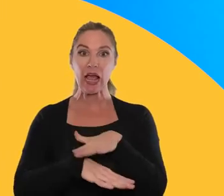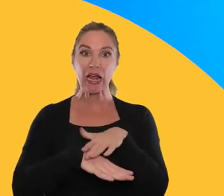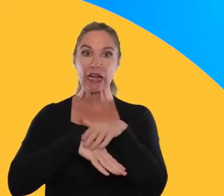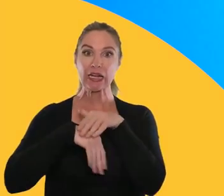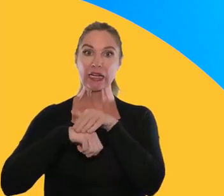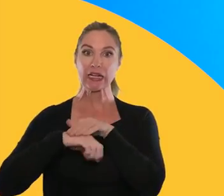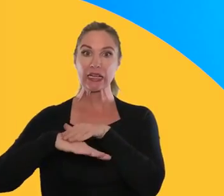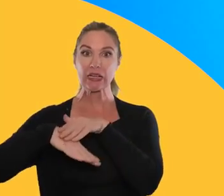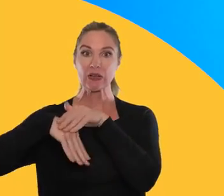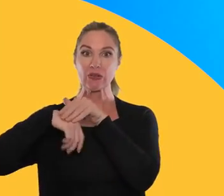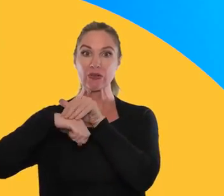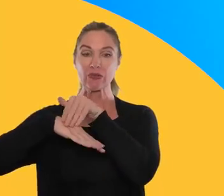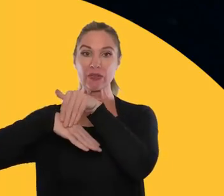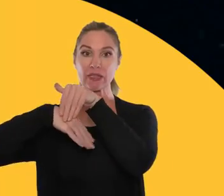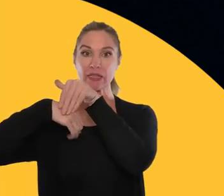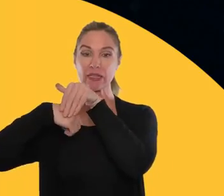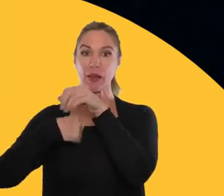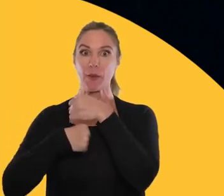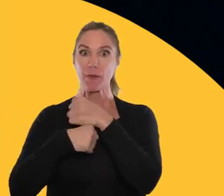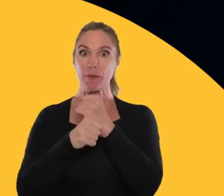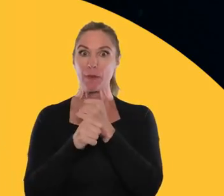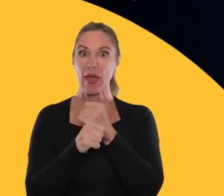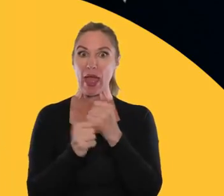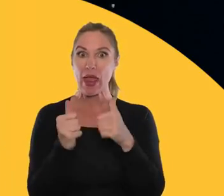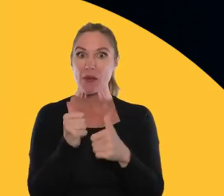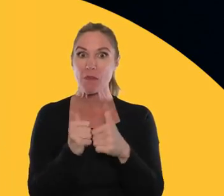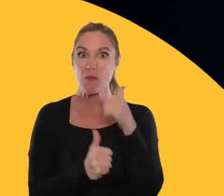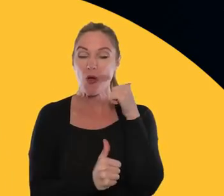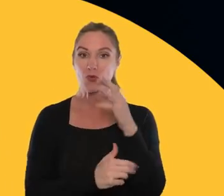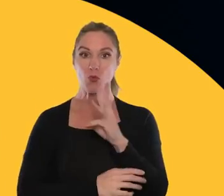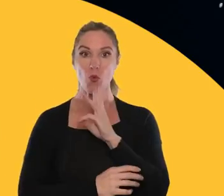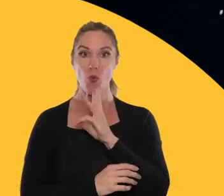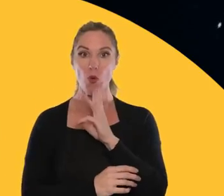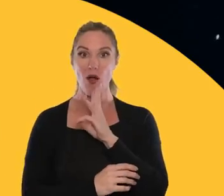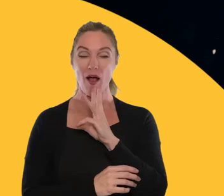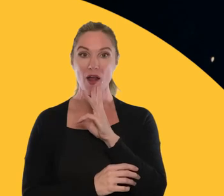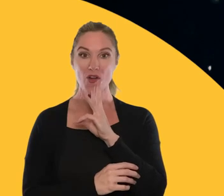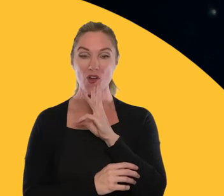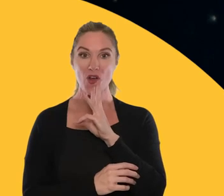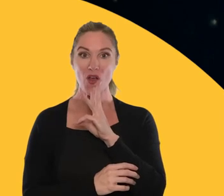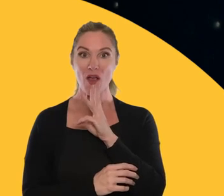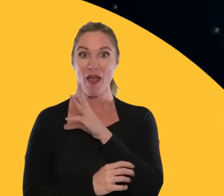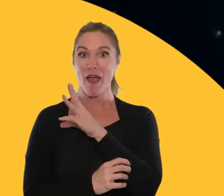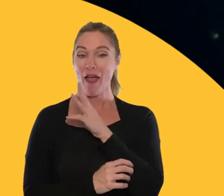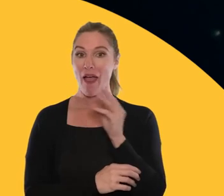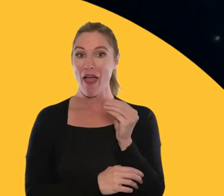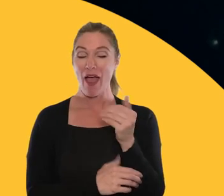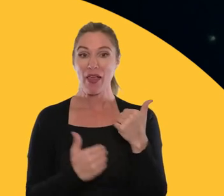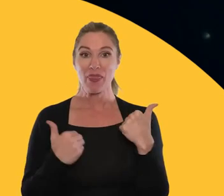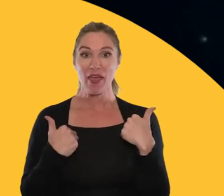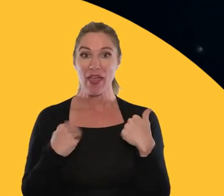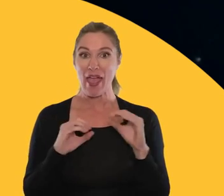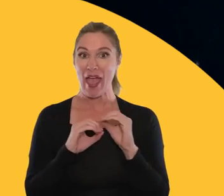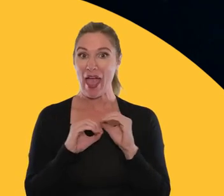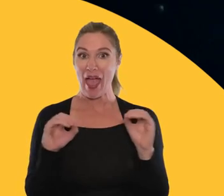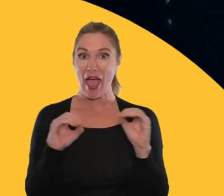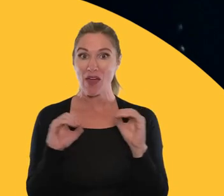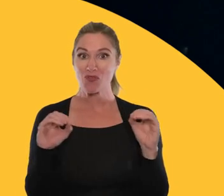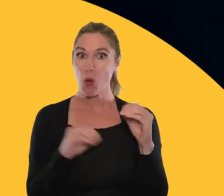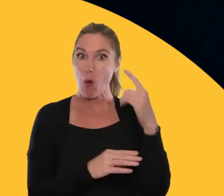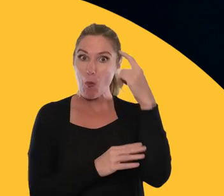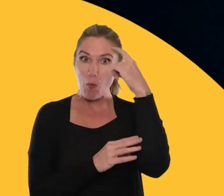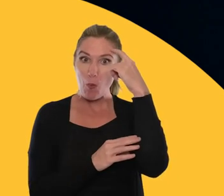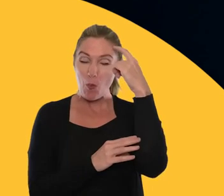interesting. Jellyfish are made up of mostly water, and they do not